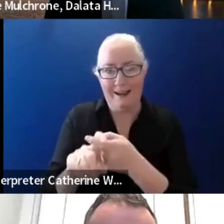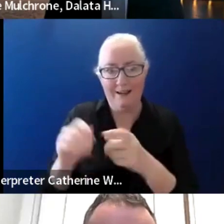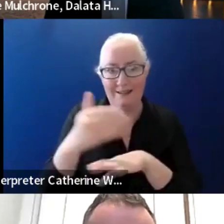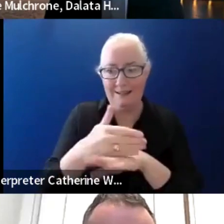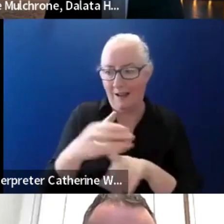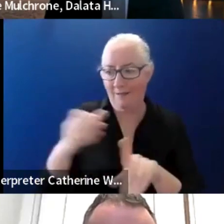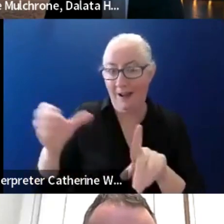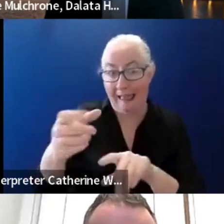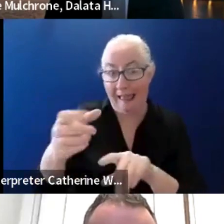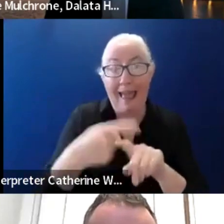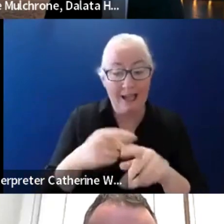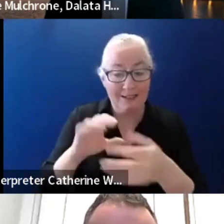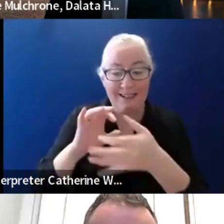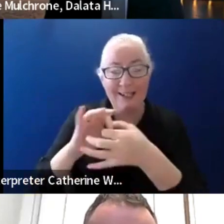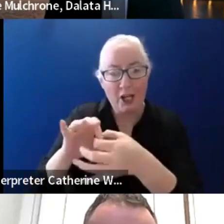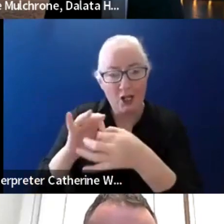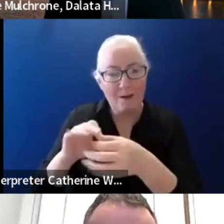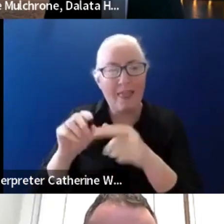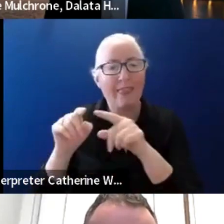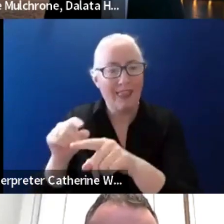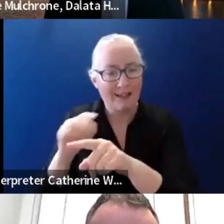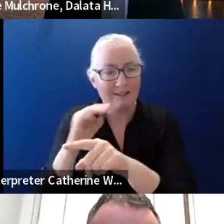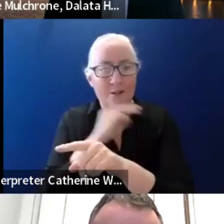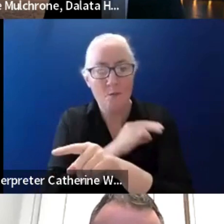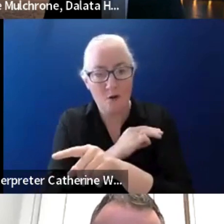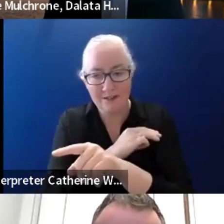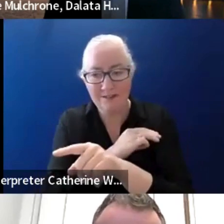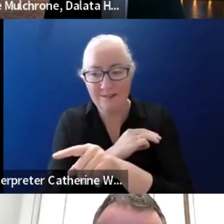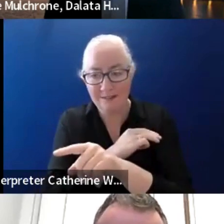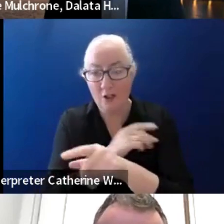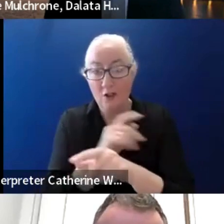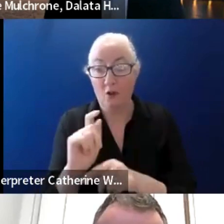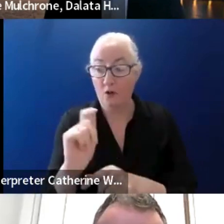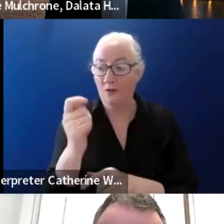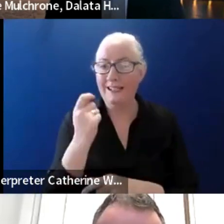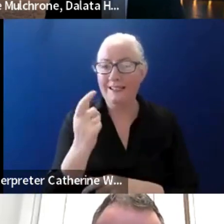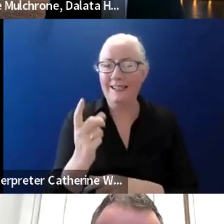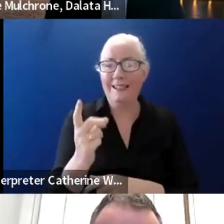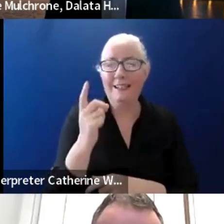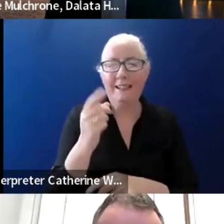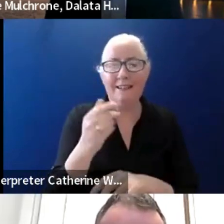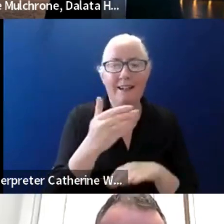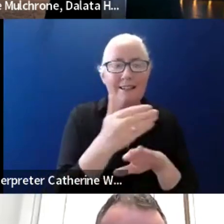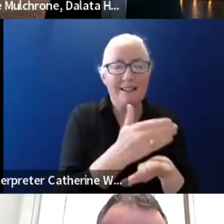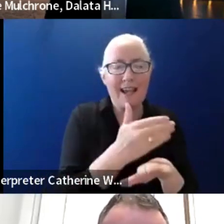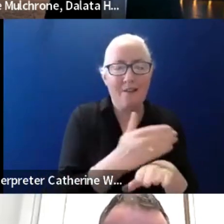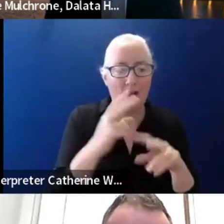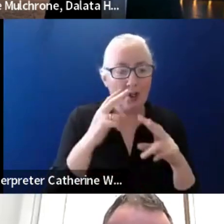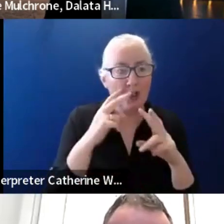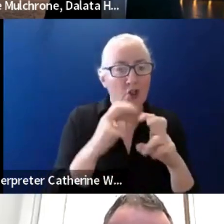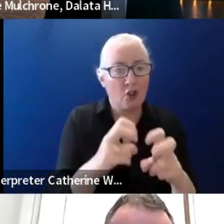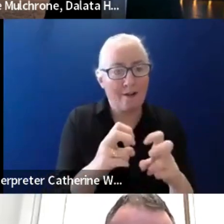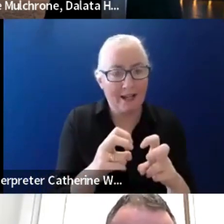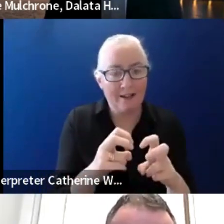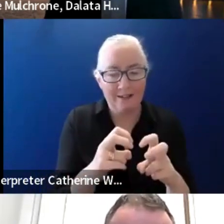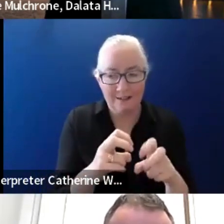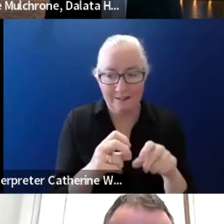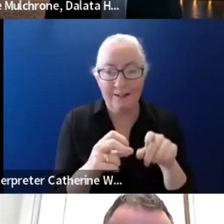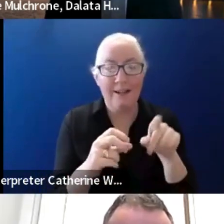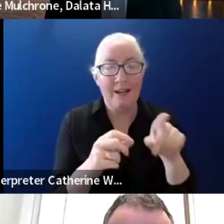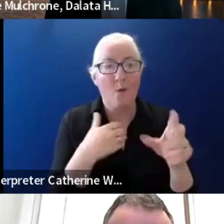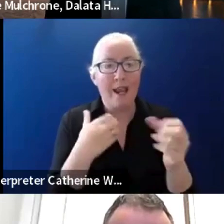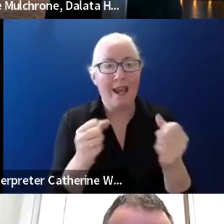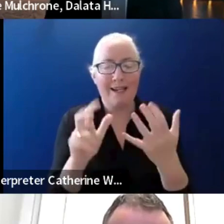engagement. And I think that's really important as well. We've recently done an employee survey, and we actually